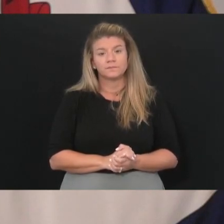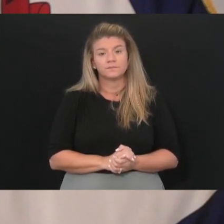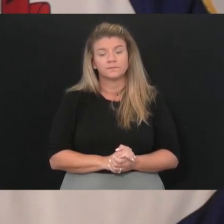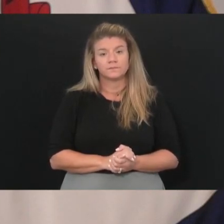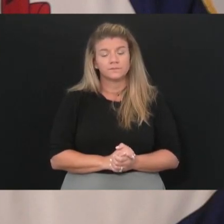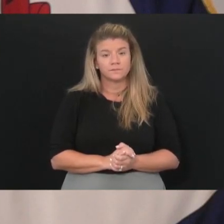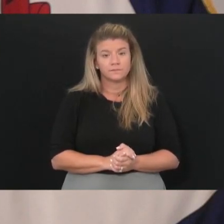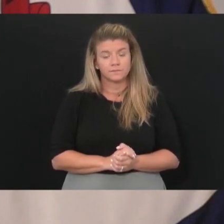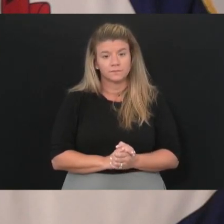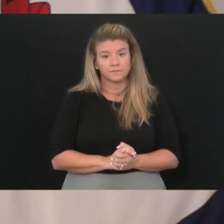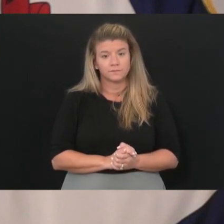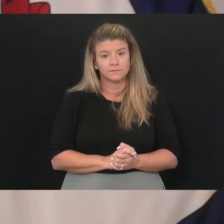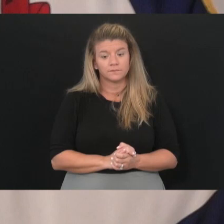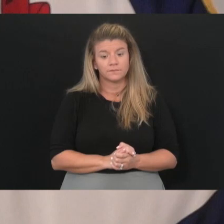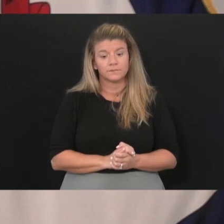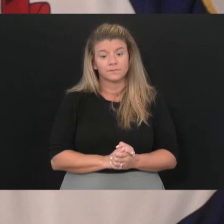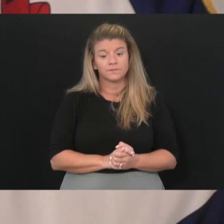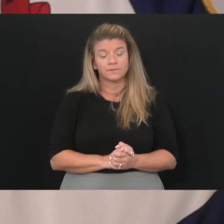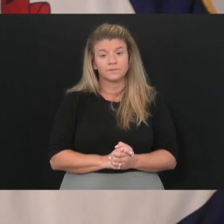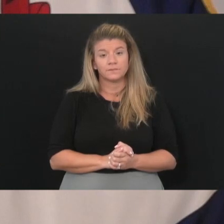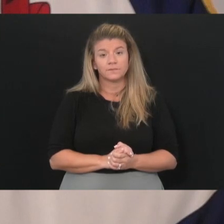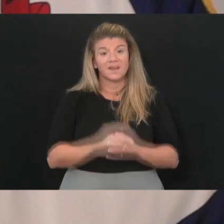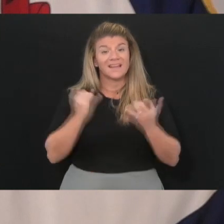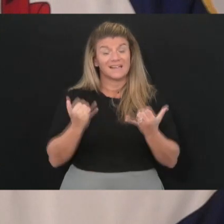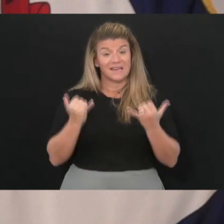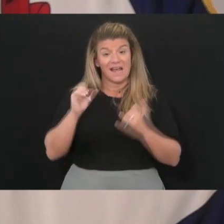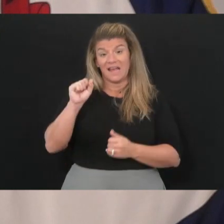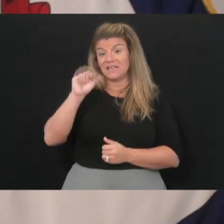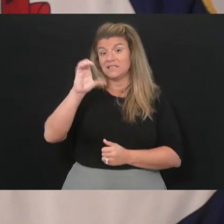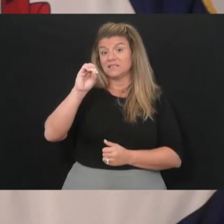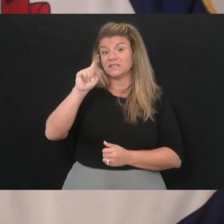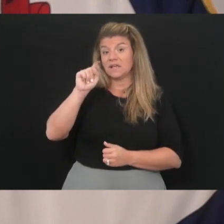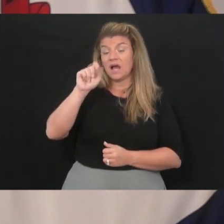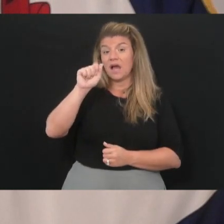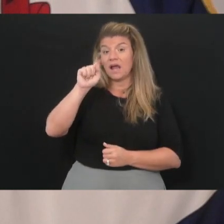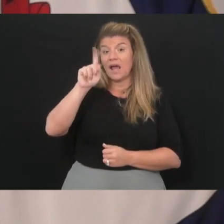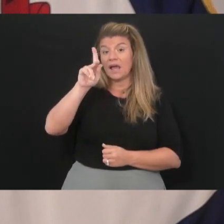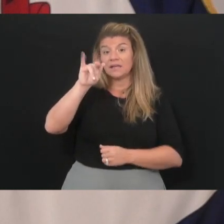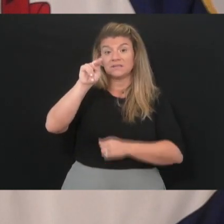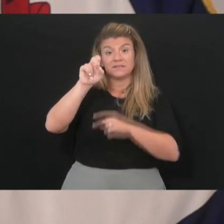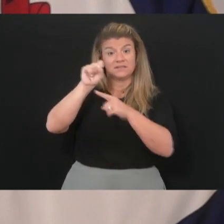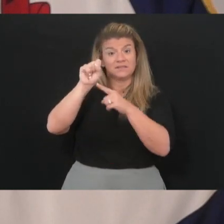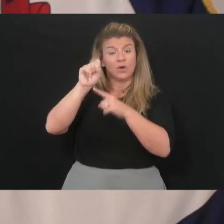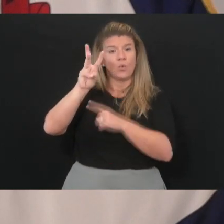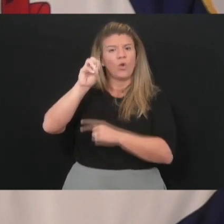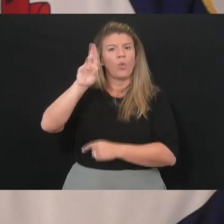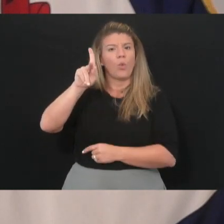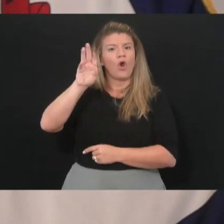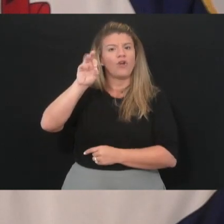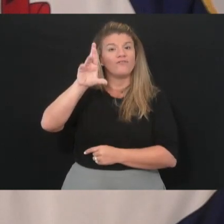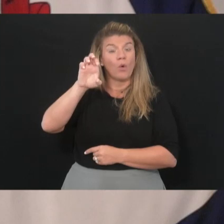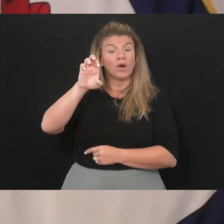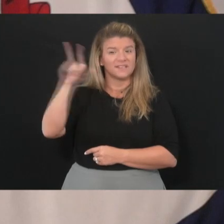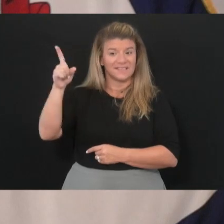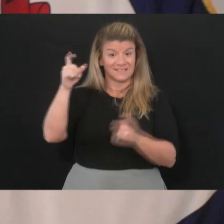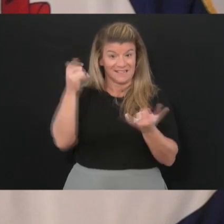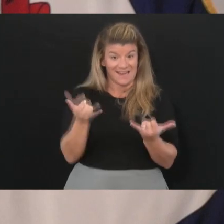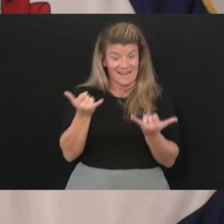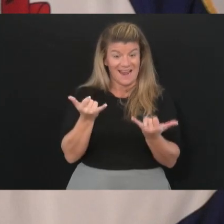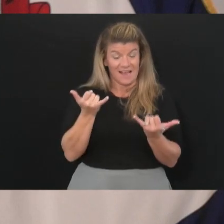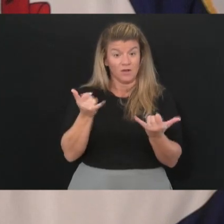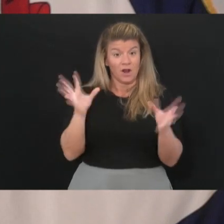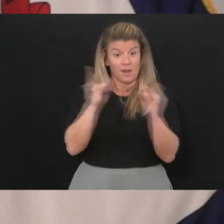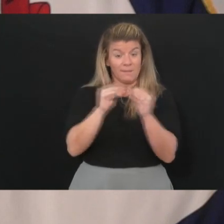Today we've got Scott Atkins with Workforce with us, and there's an executive order that's been put out by